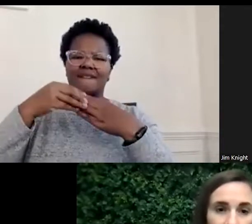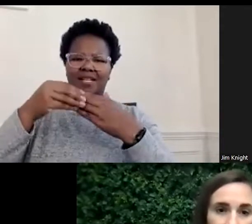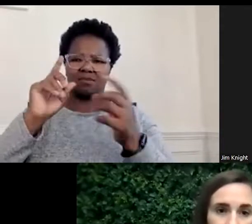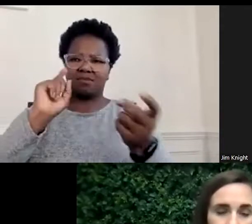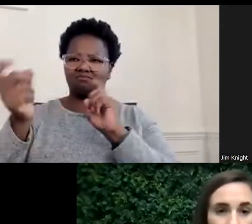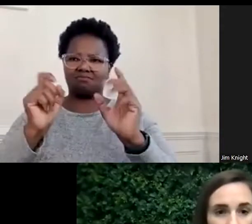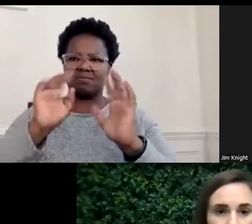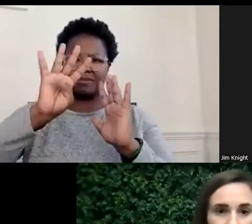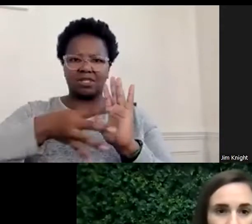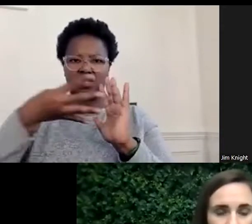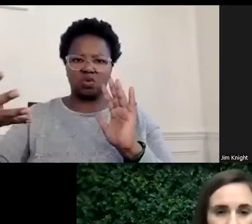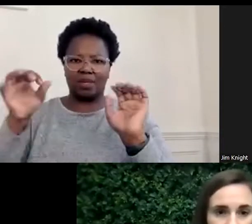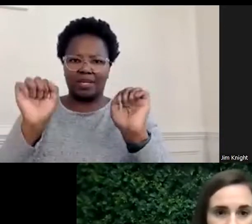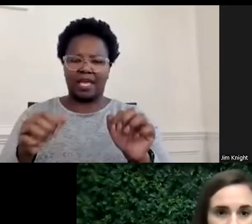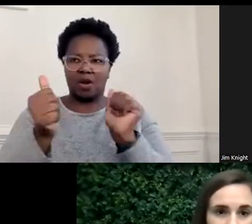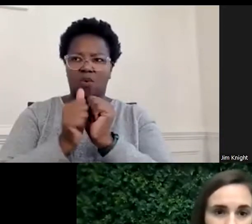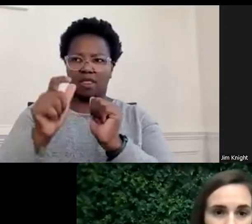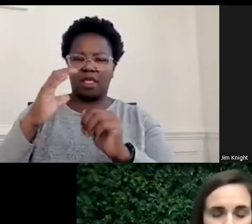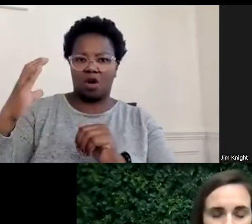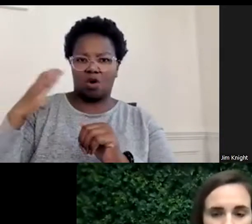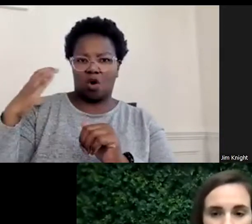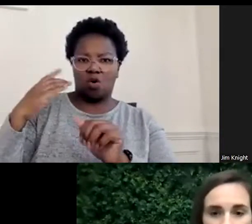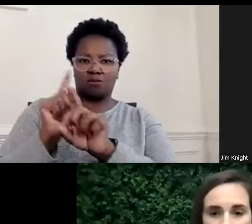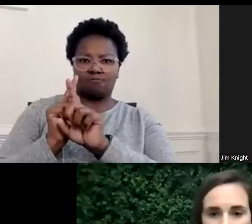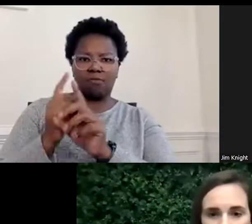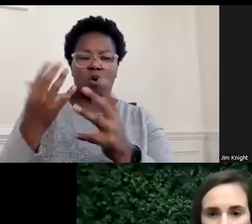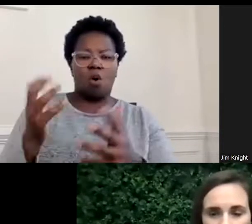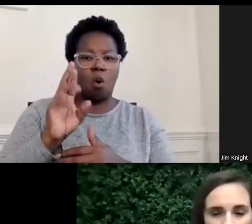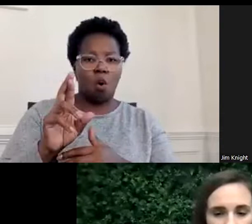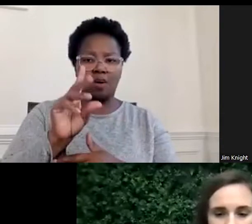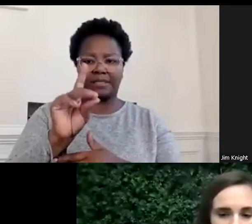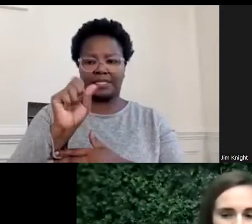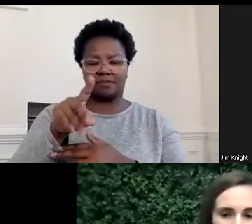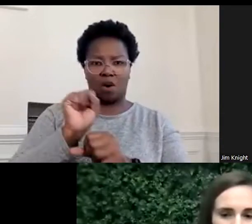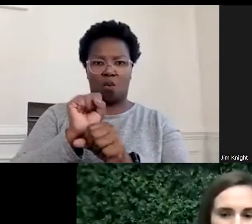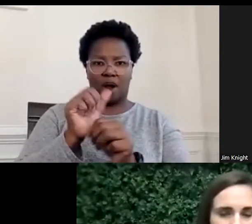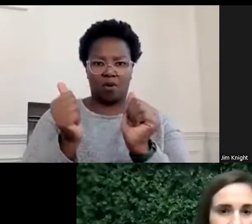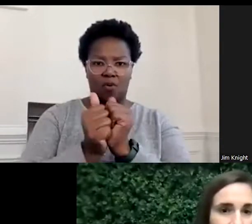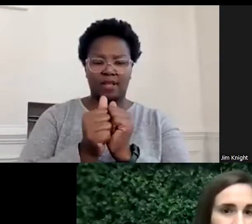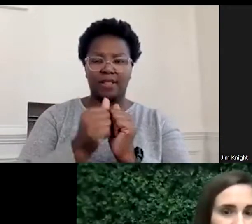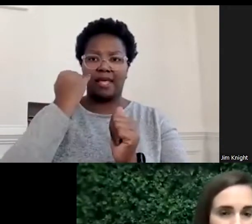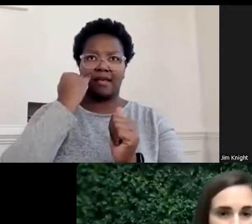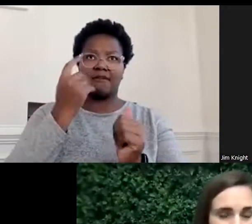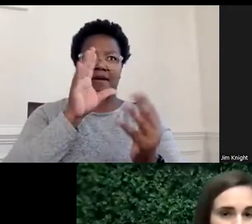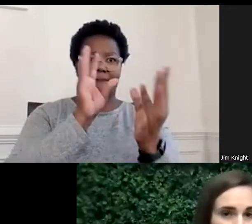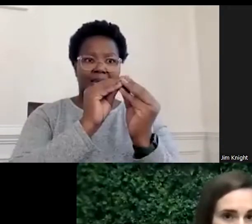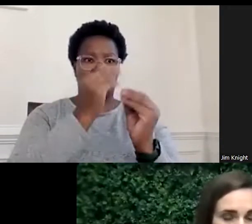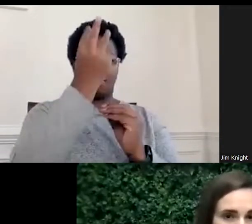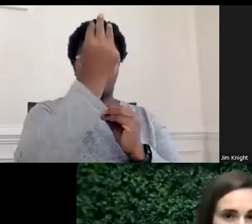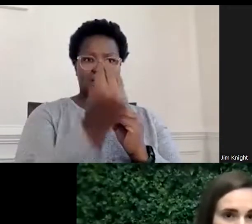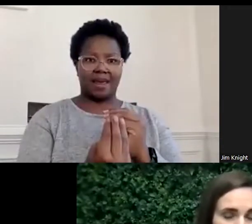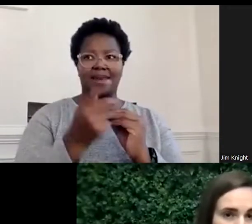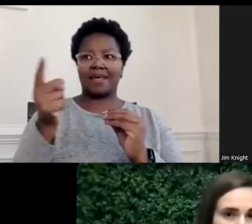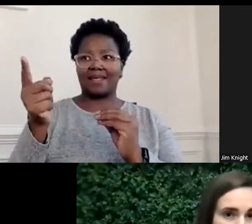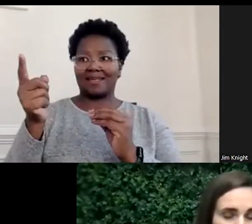their coach or DSP that they're working with. And so if they always meet on Mondays and that person is sick on